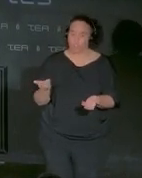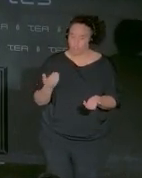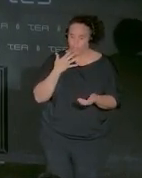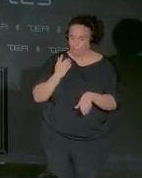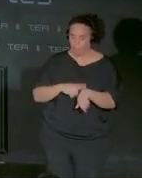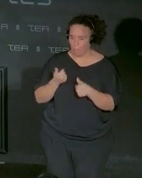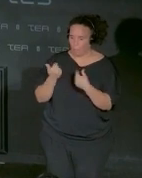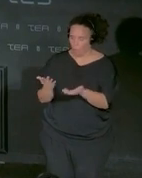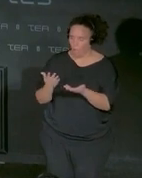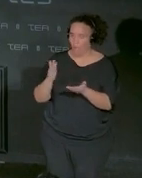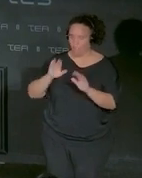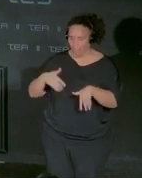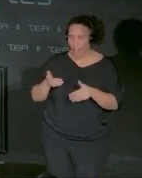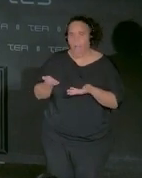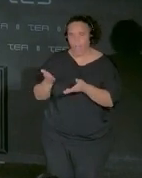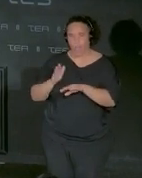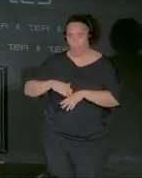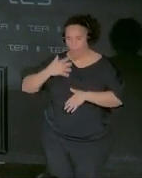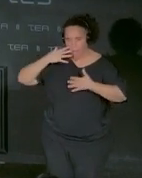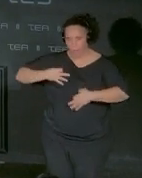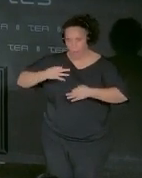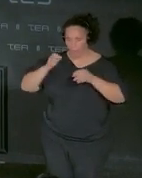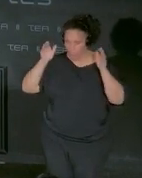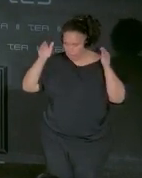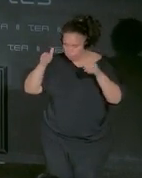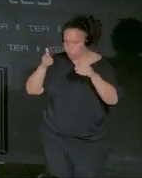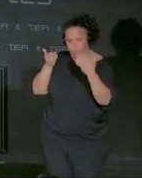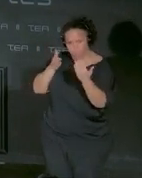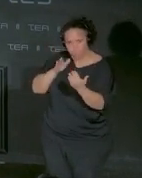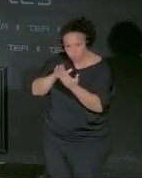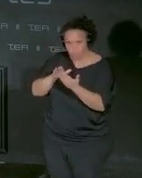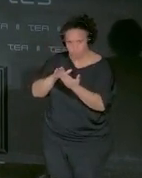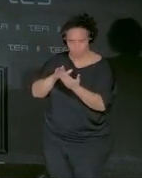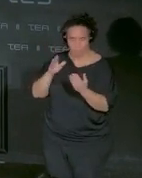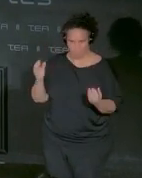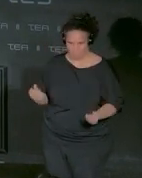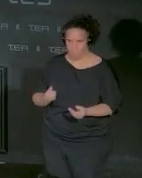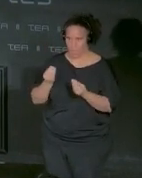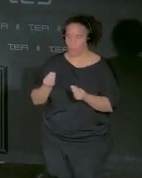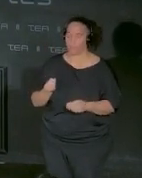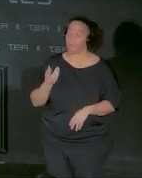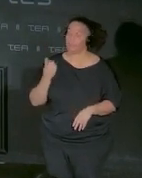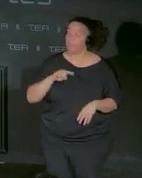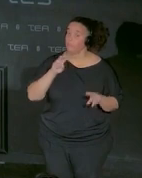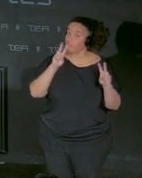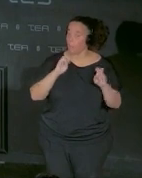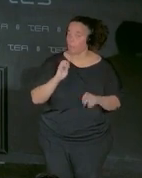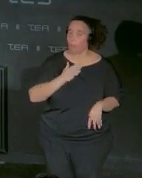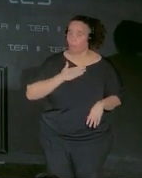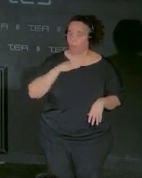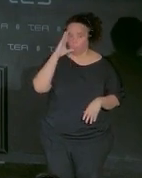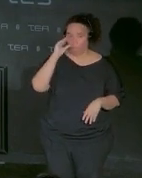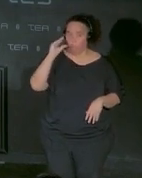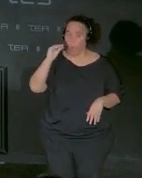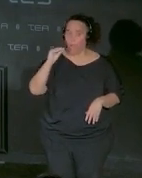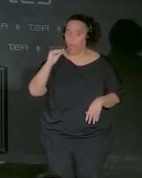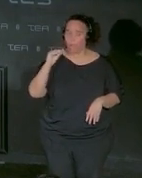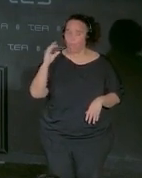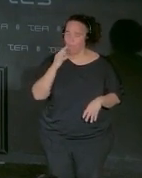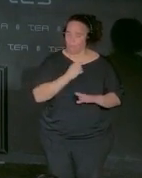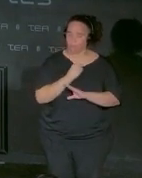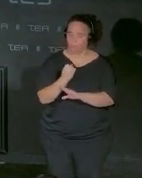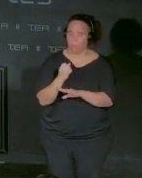when you make something great, there's plenty of investors there. They will be knocking on your door like crazy. And at